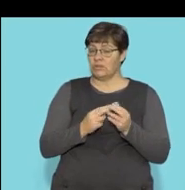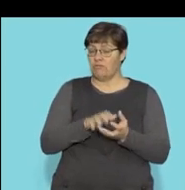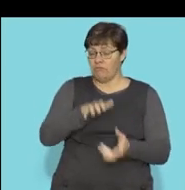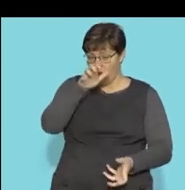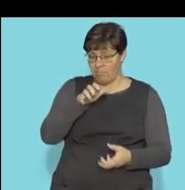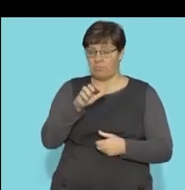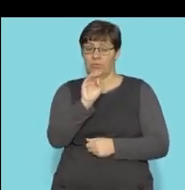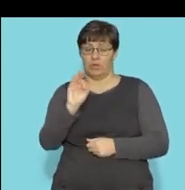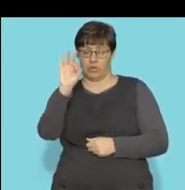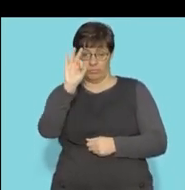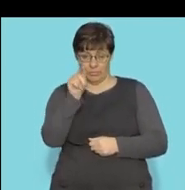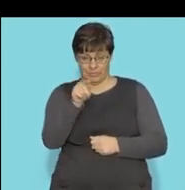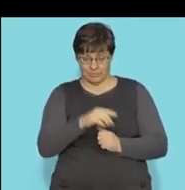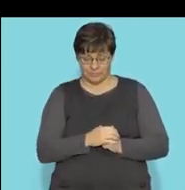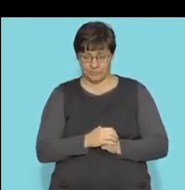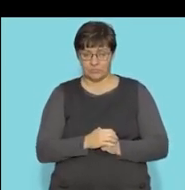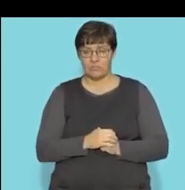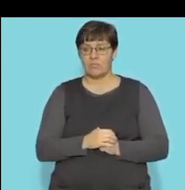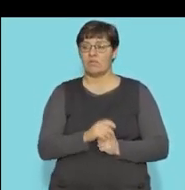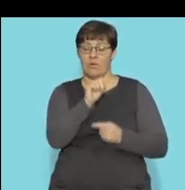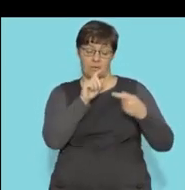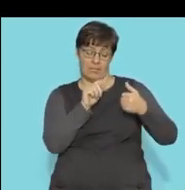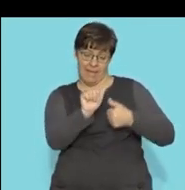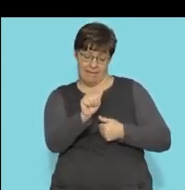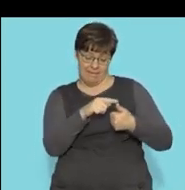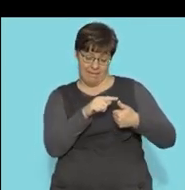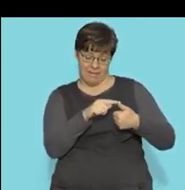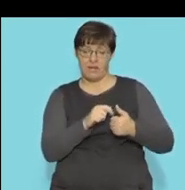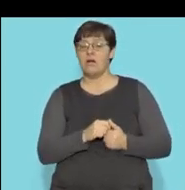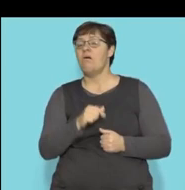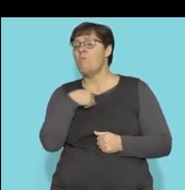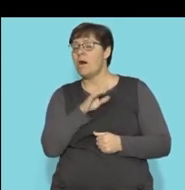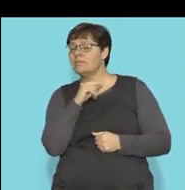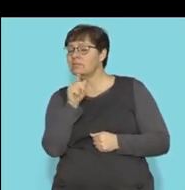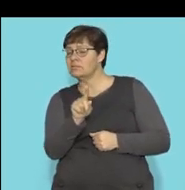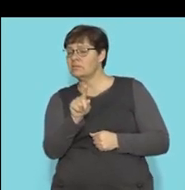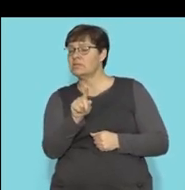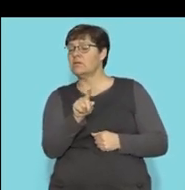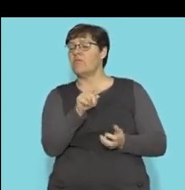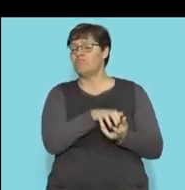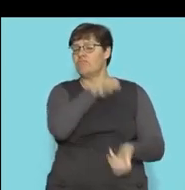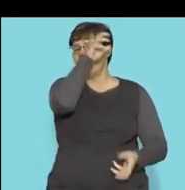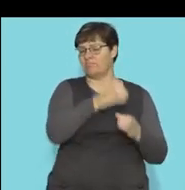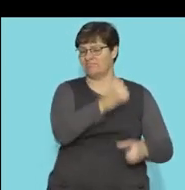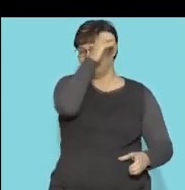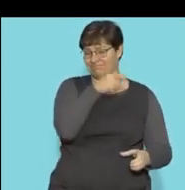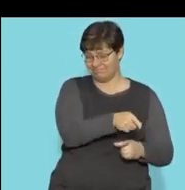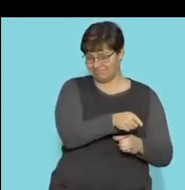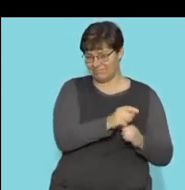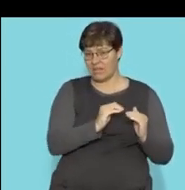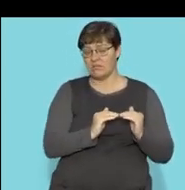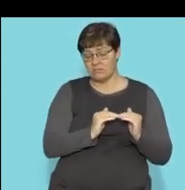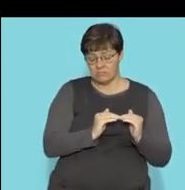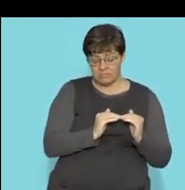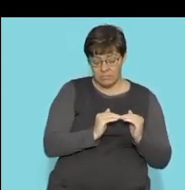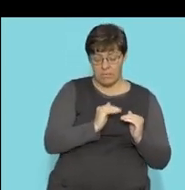is cubed. So A has asked me to first determine the volume of the cylinder if the height